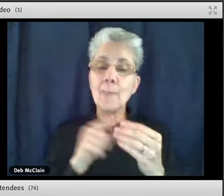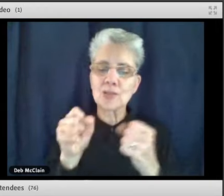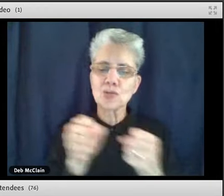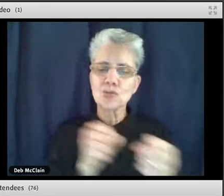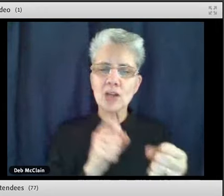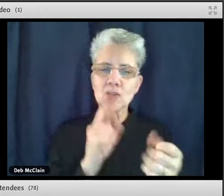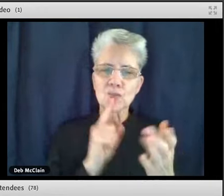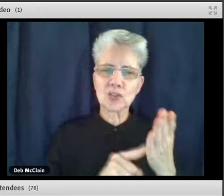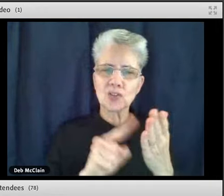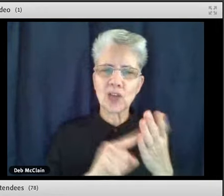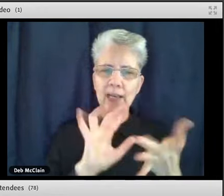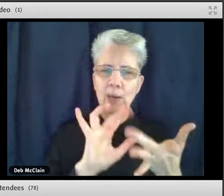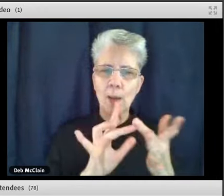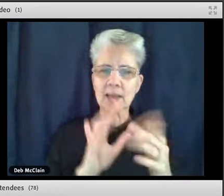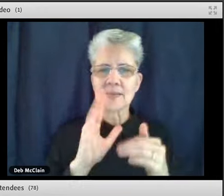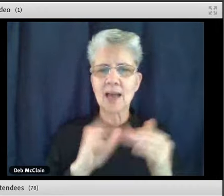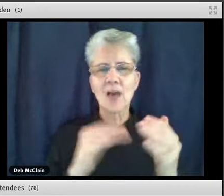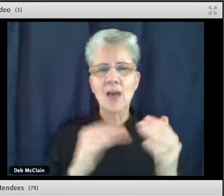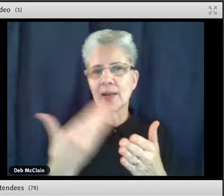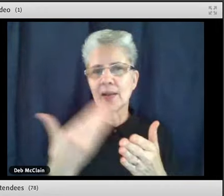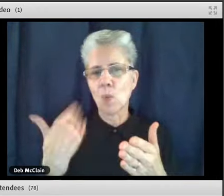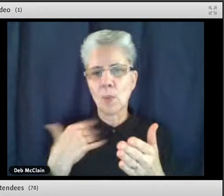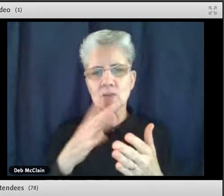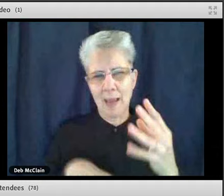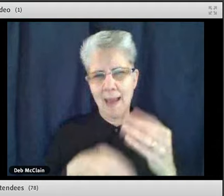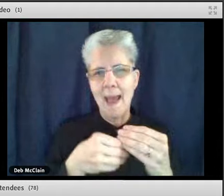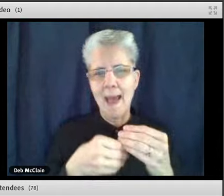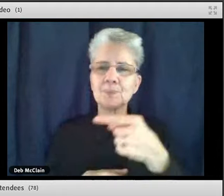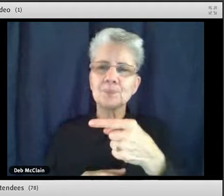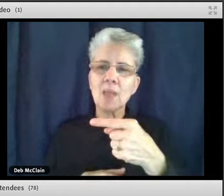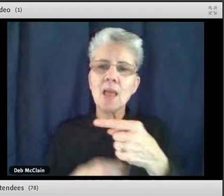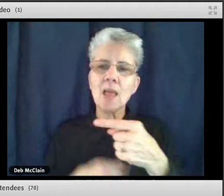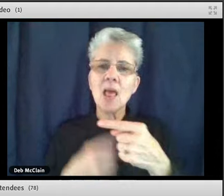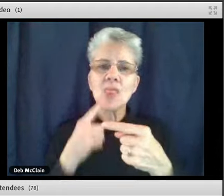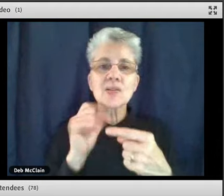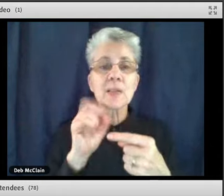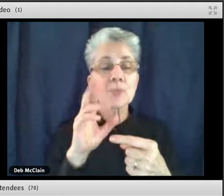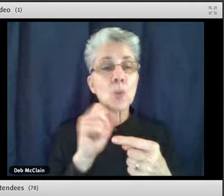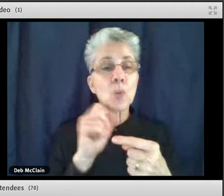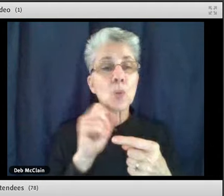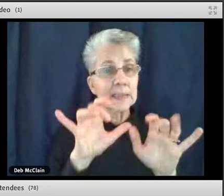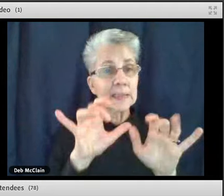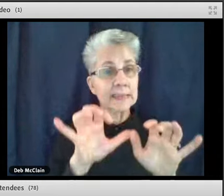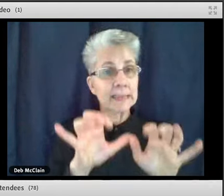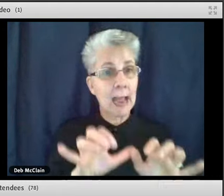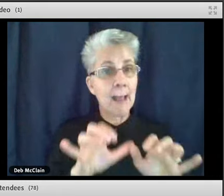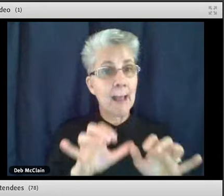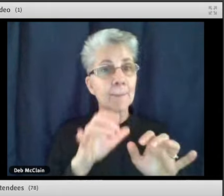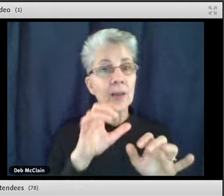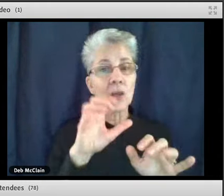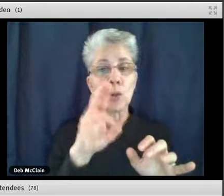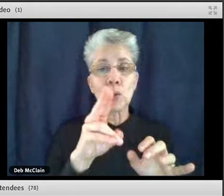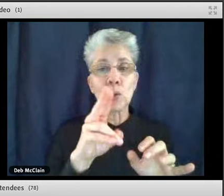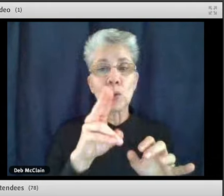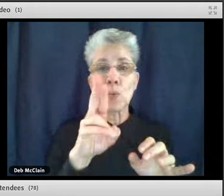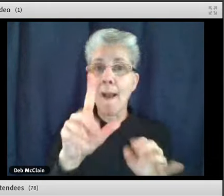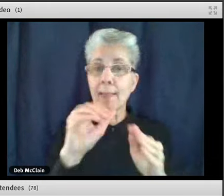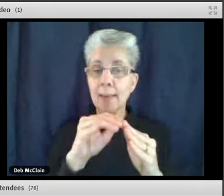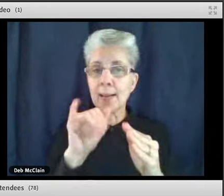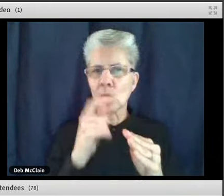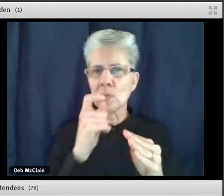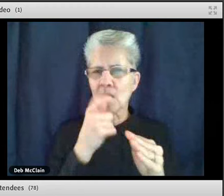So you need to look and make sure that this person is real. And there's places you can go to do that. I'm going to show you some